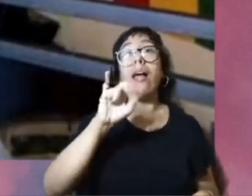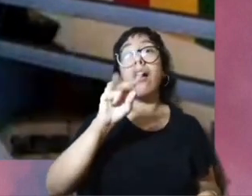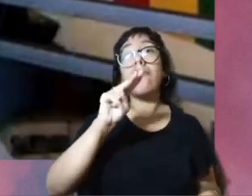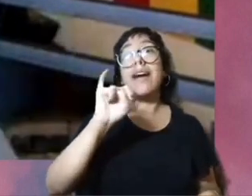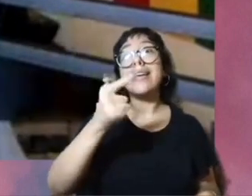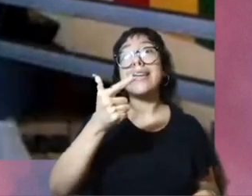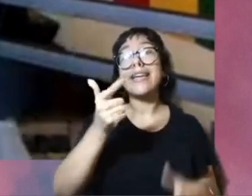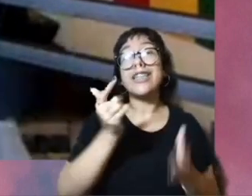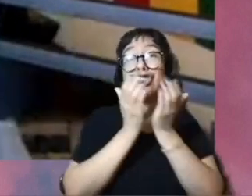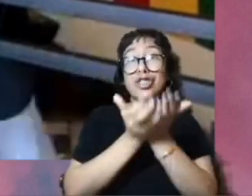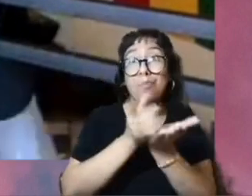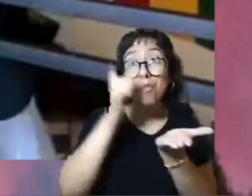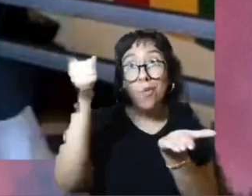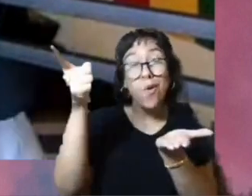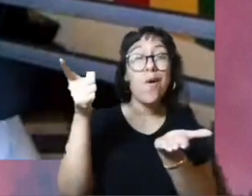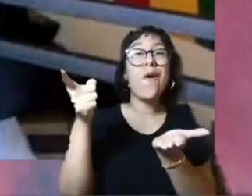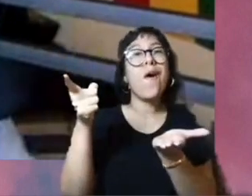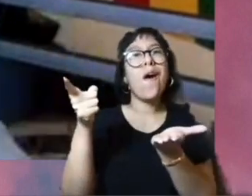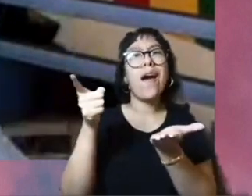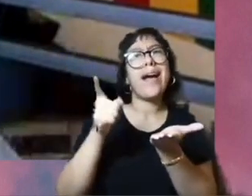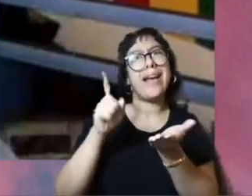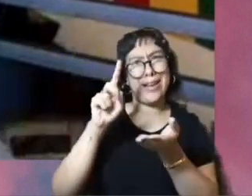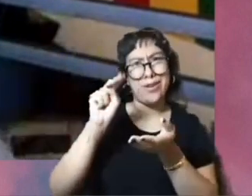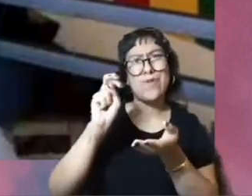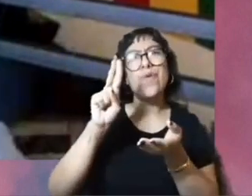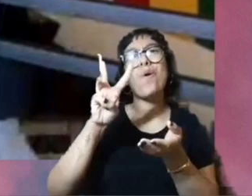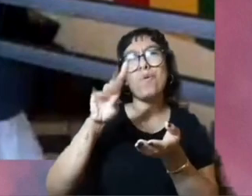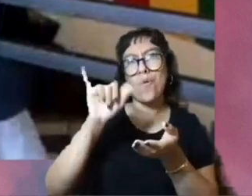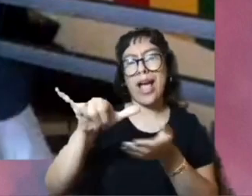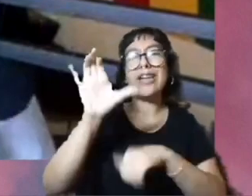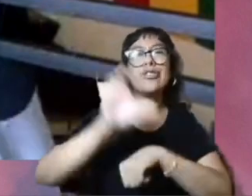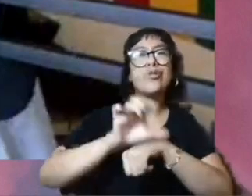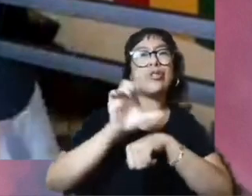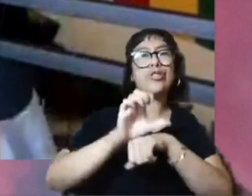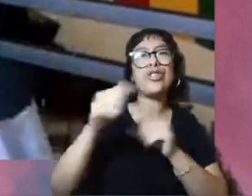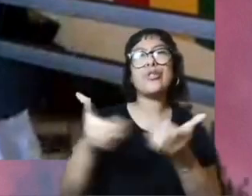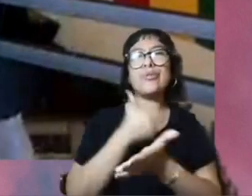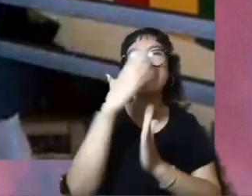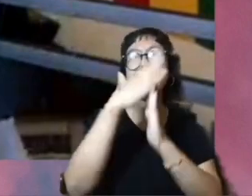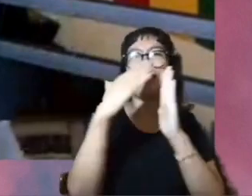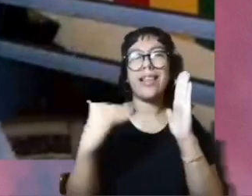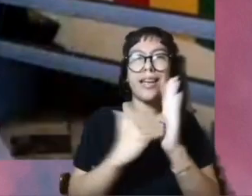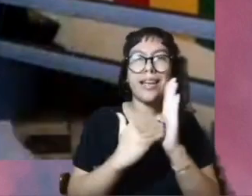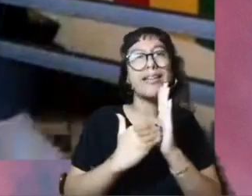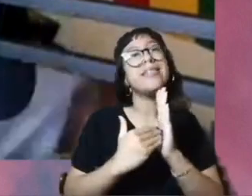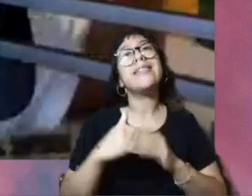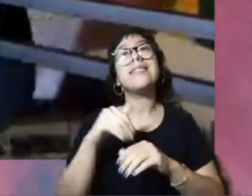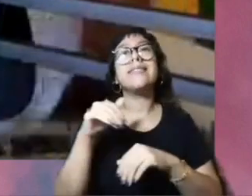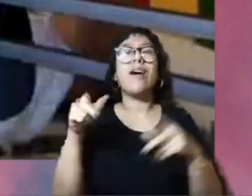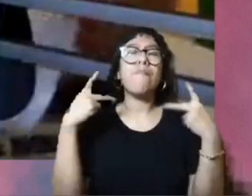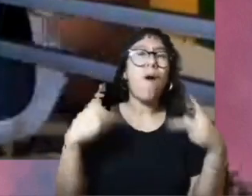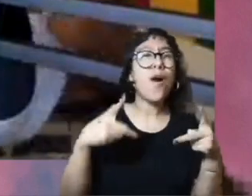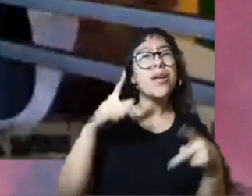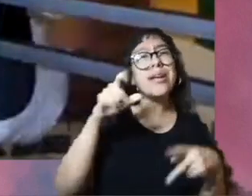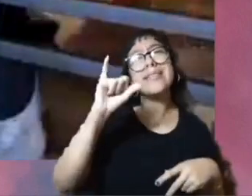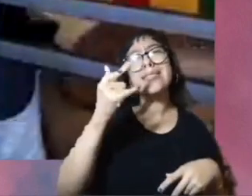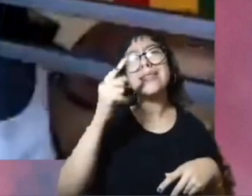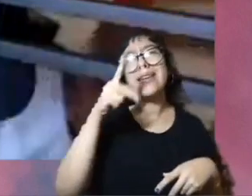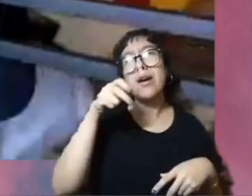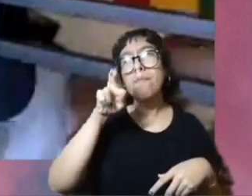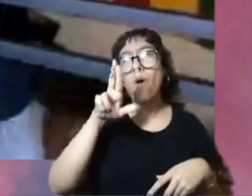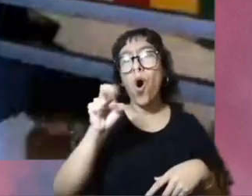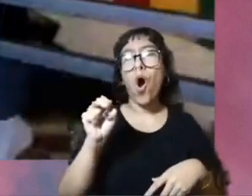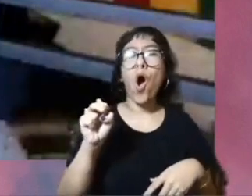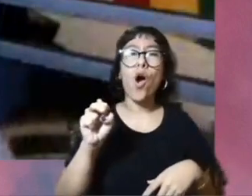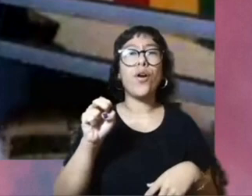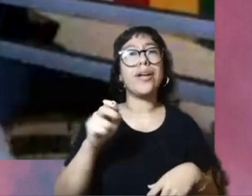a Viking ship on a fjord in Norway, a church in New Zealand, a nightclub in Singapore, the Royal Danish Theater